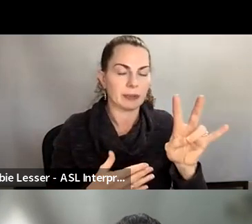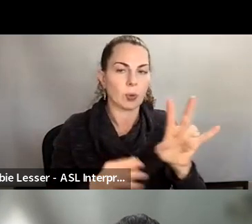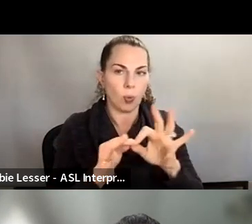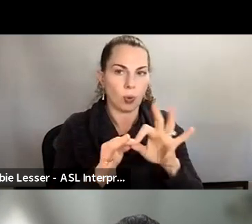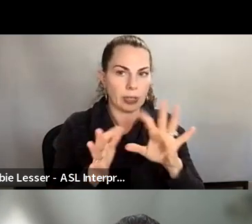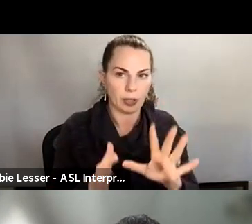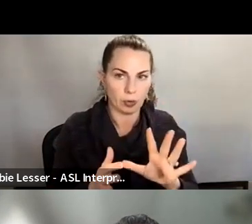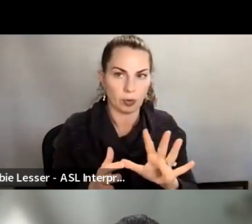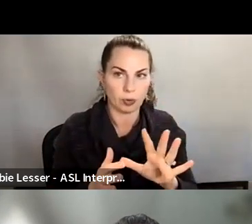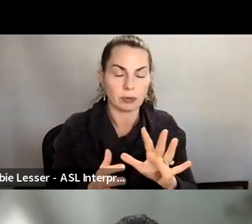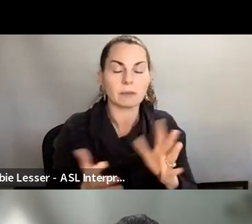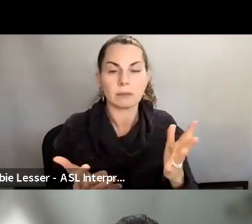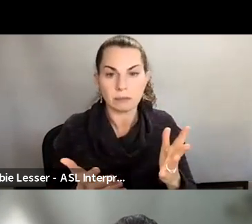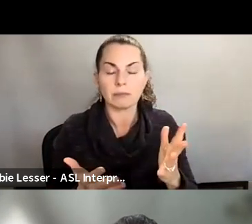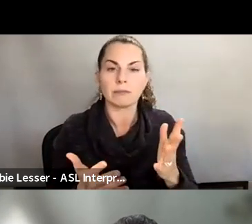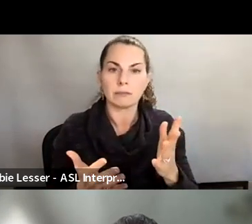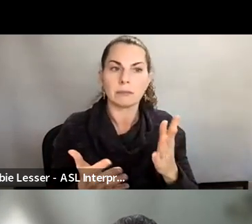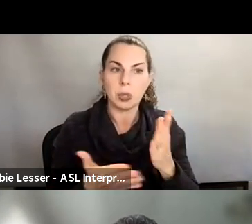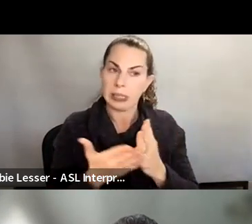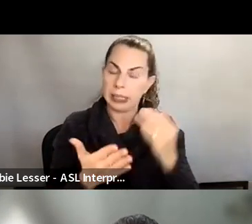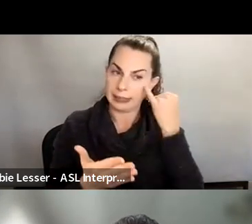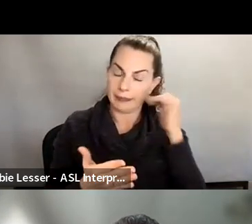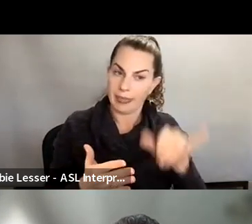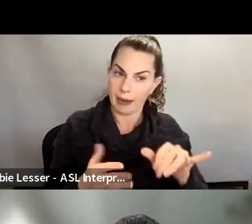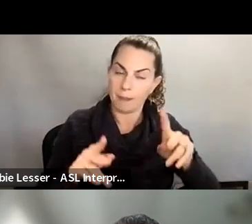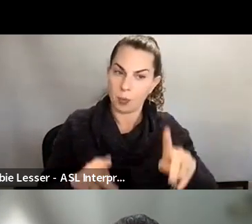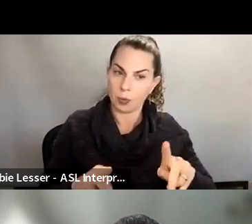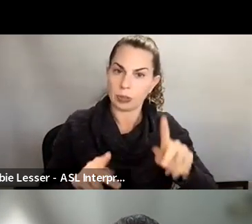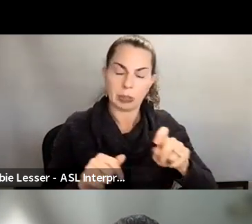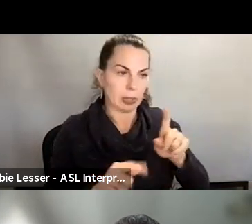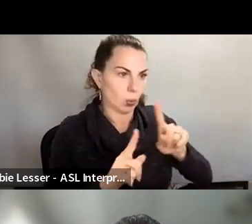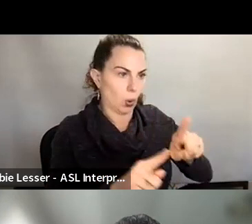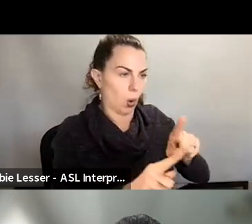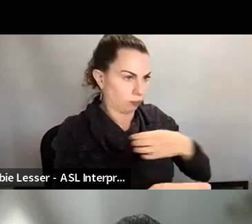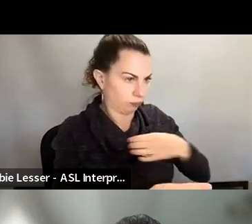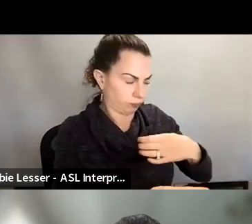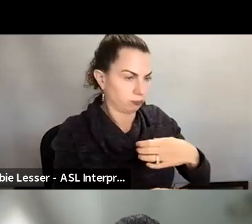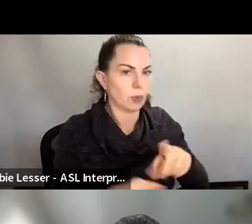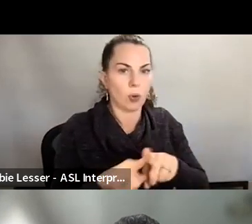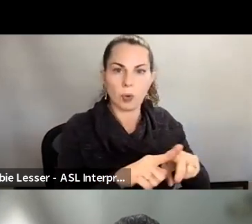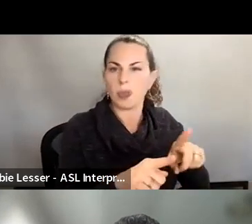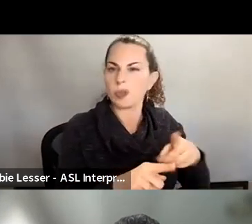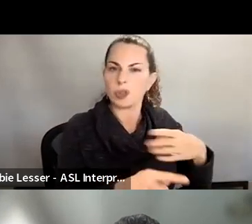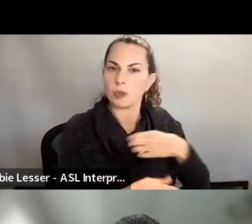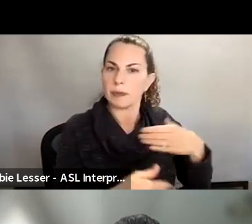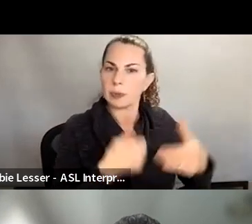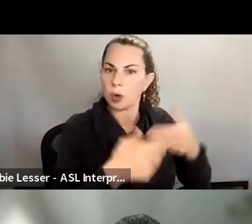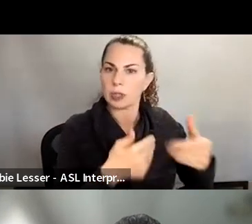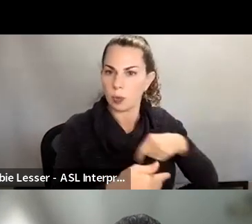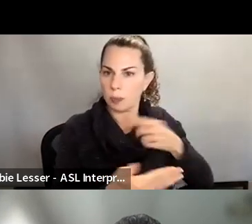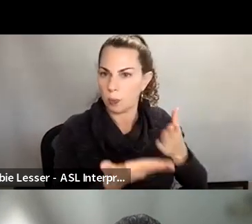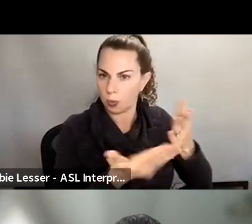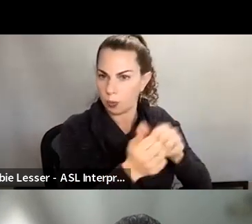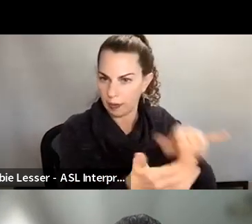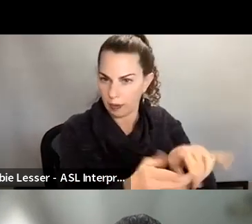somebody that could be gone to. There's also a grievance process that we propose there as well. I do know that folks